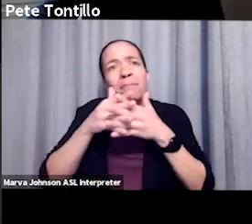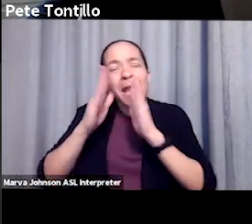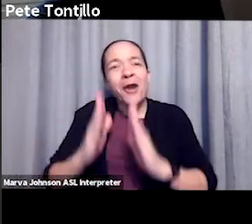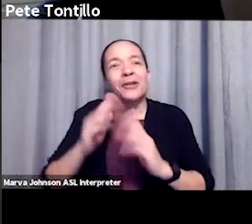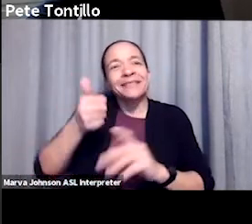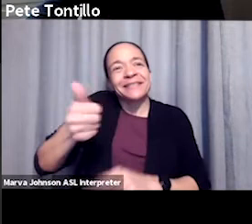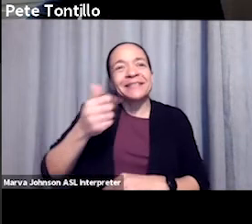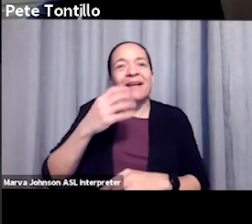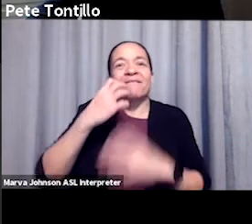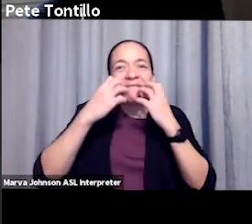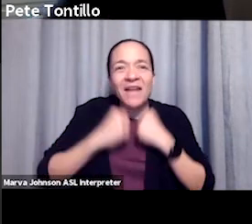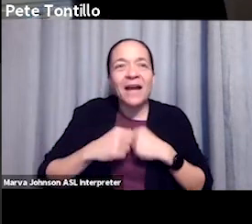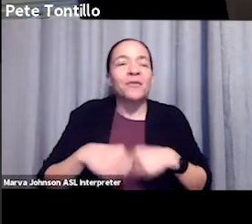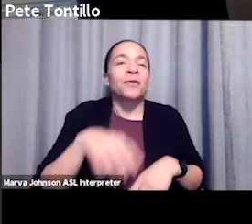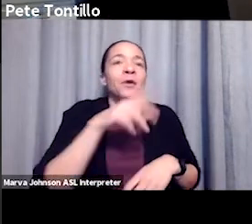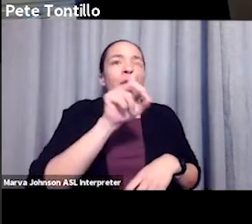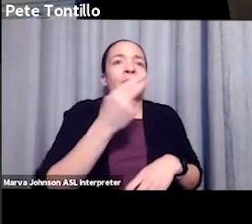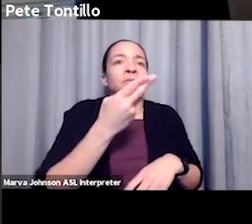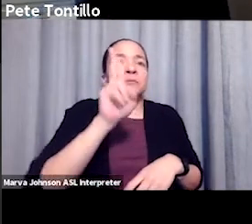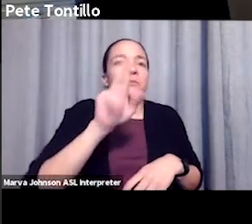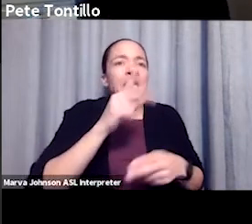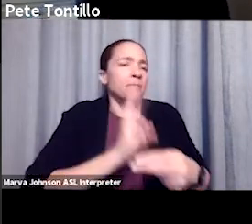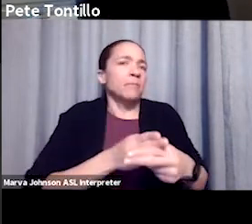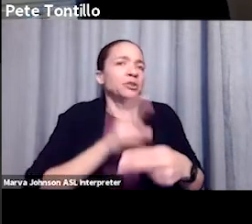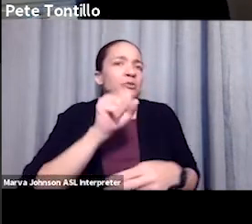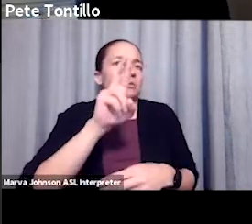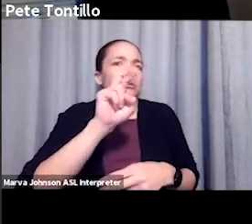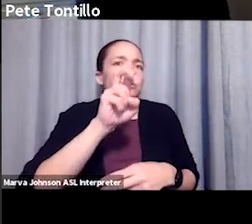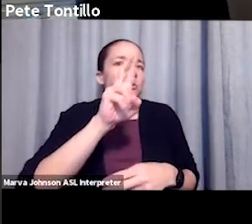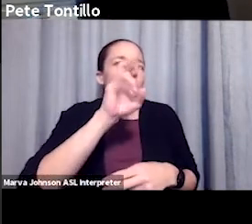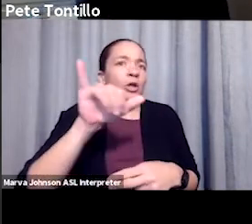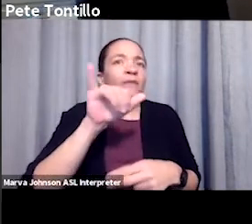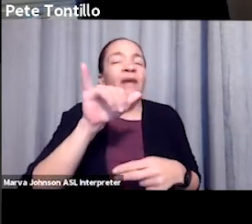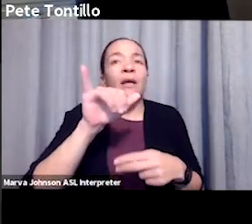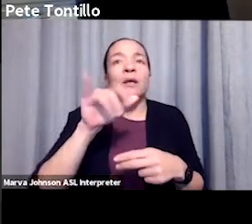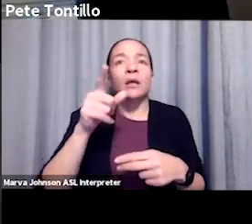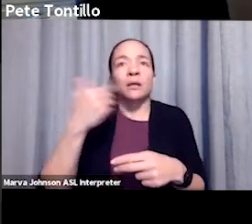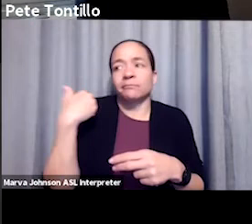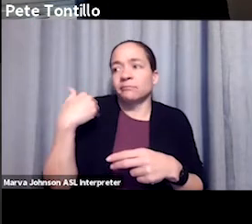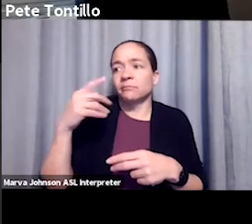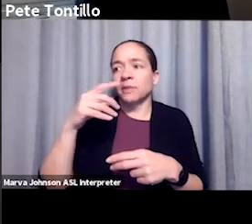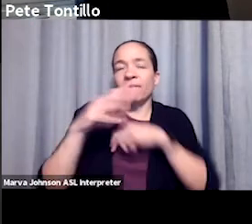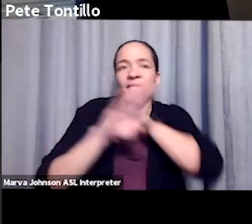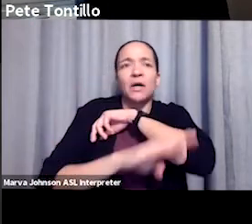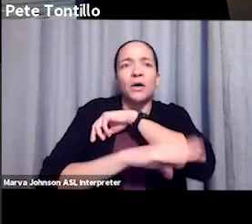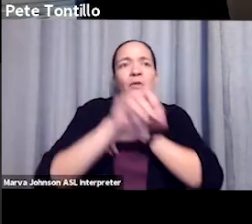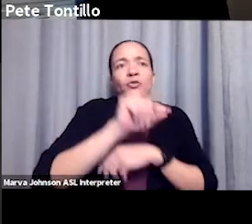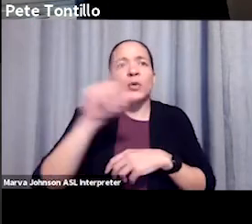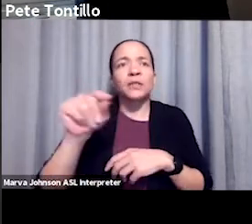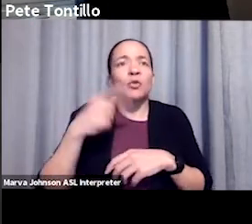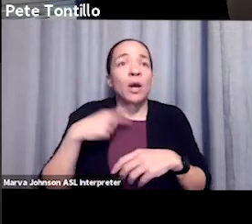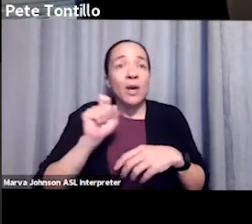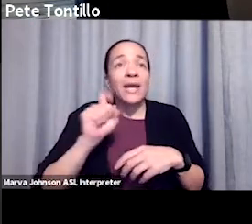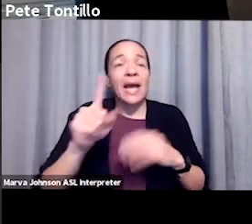And the survey that Doug mentioned earlier, most recently, we fielded a nationally representative survey in fall 2020, asking more than 2,000